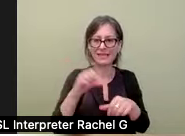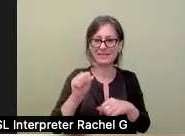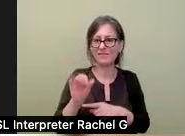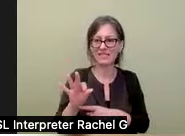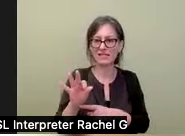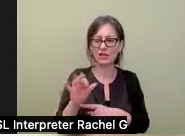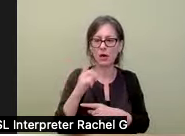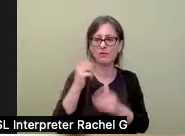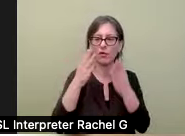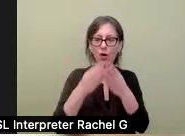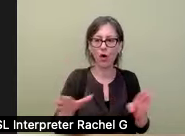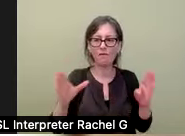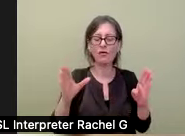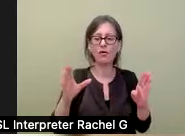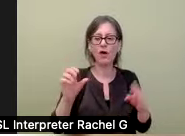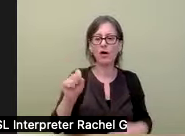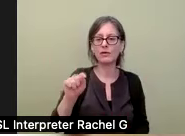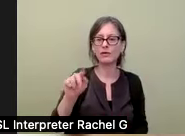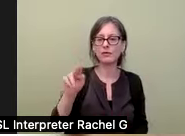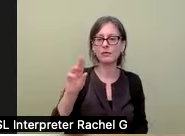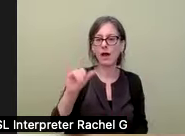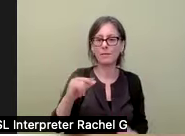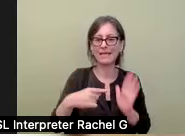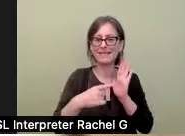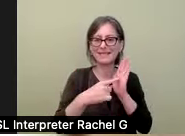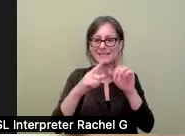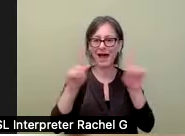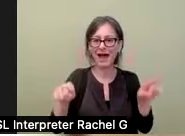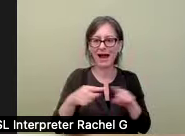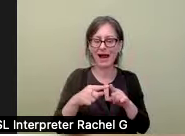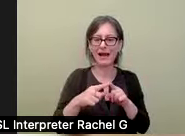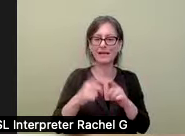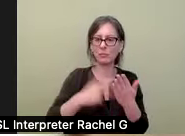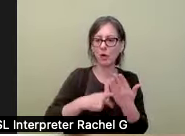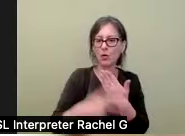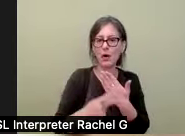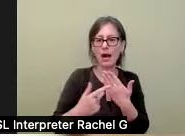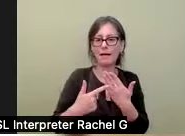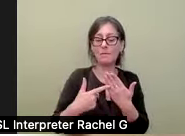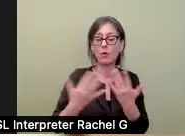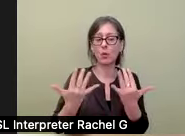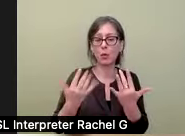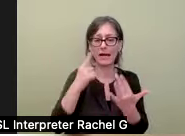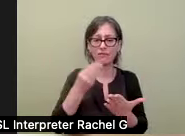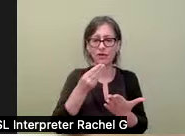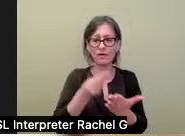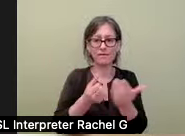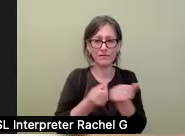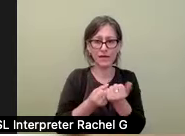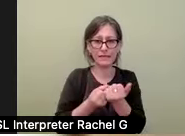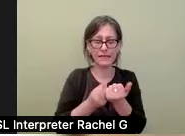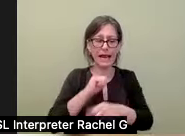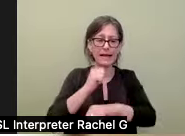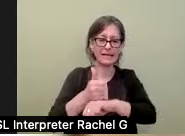of an overall tsunami signage initiative. We don't have confirmed funding yet and installation approval